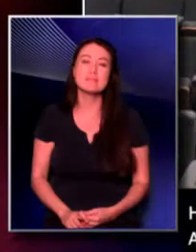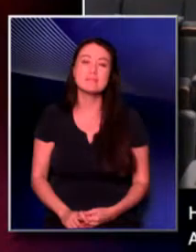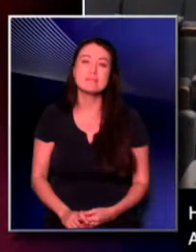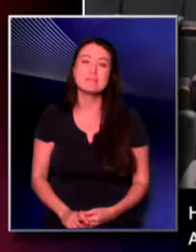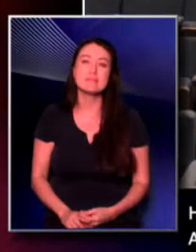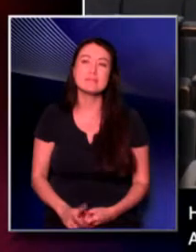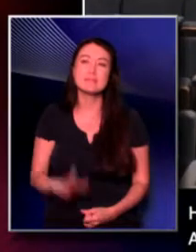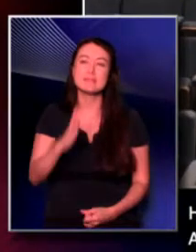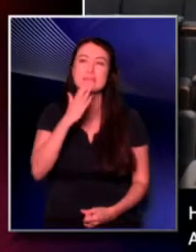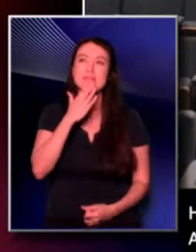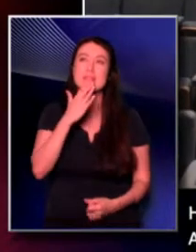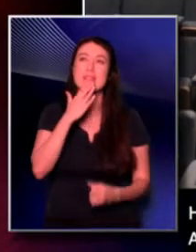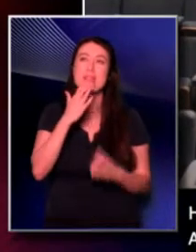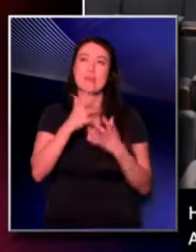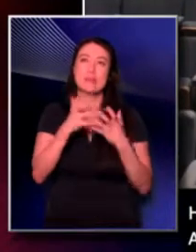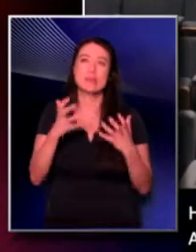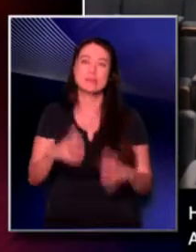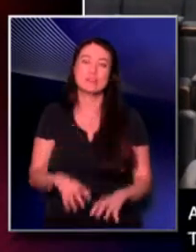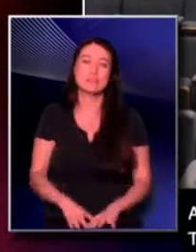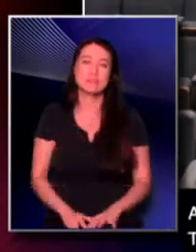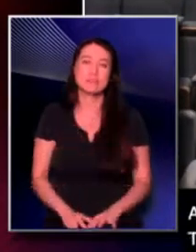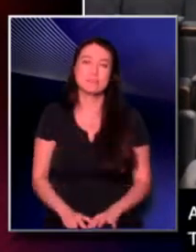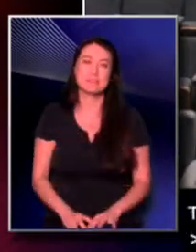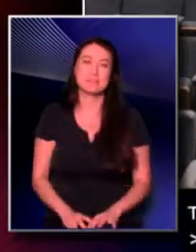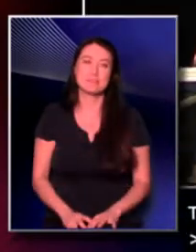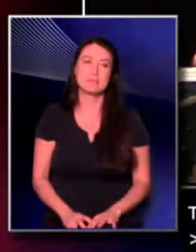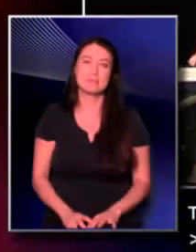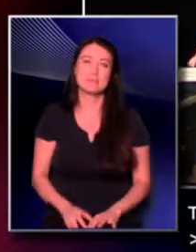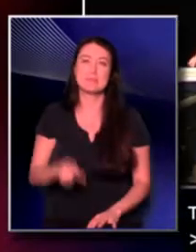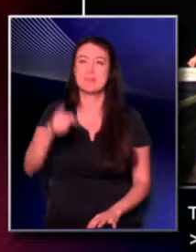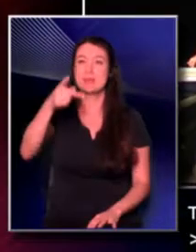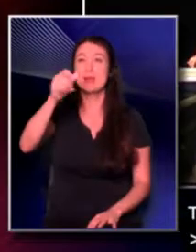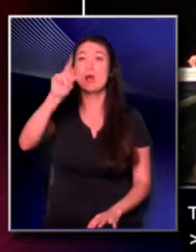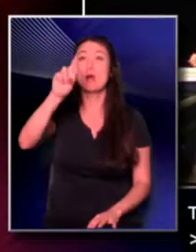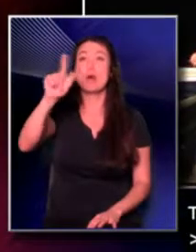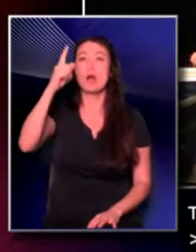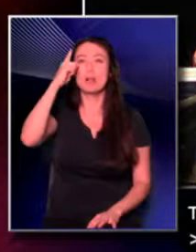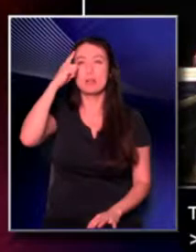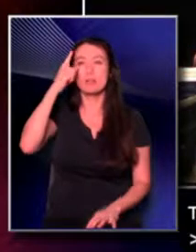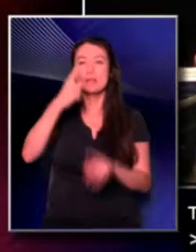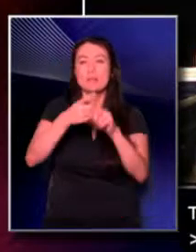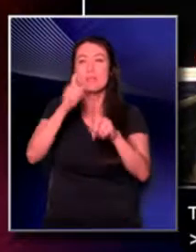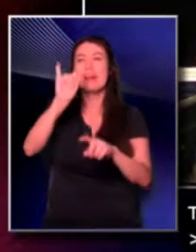Thank you very much. Thank you. Paul, Information Technology.